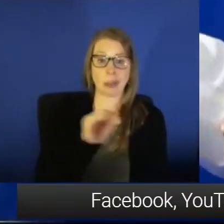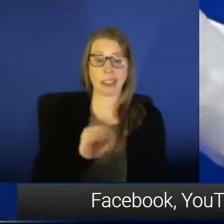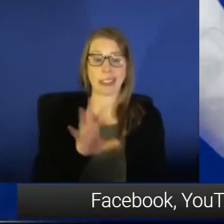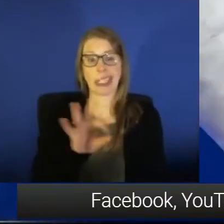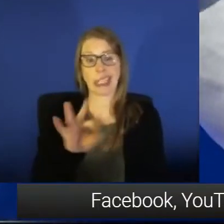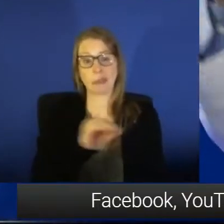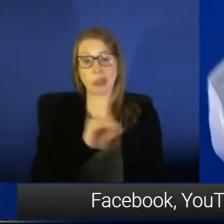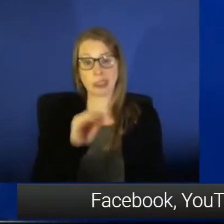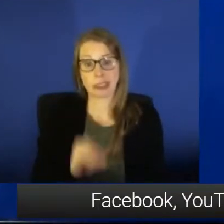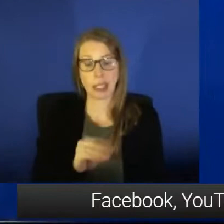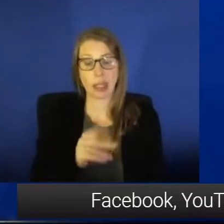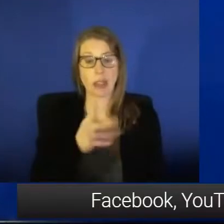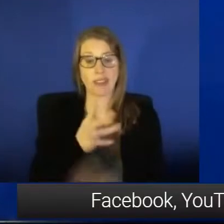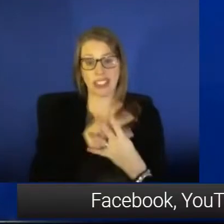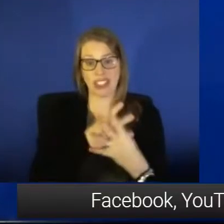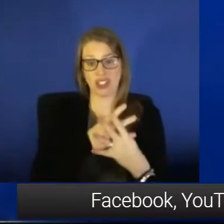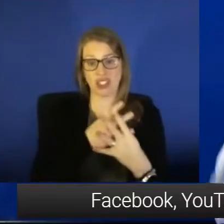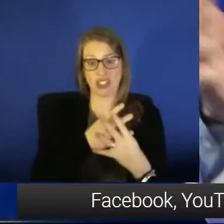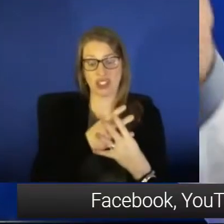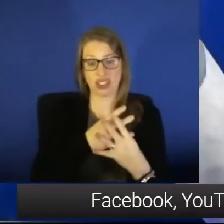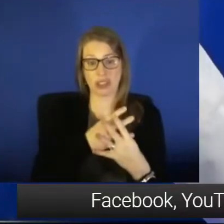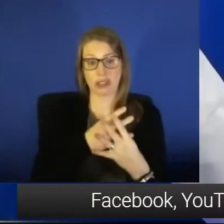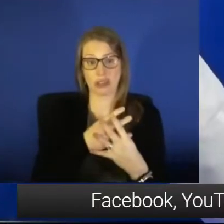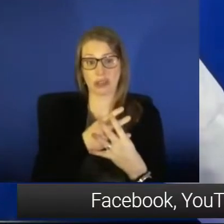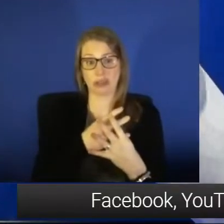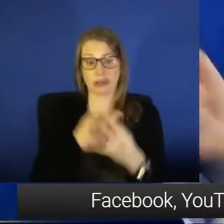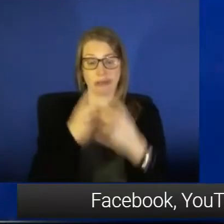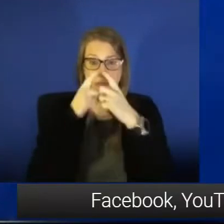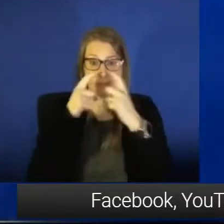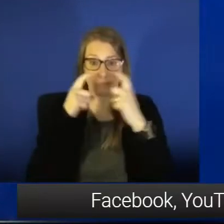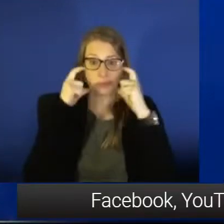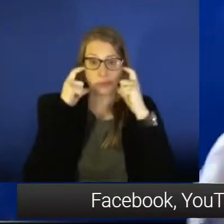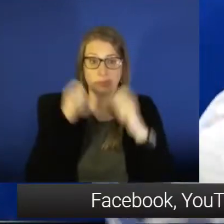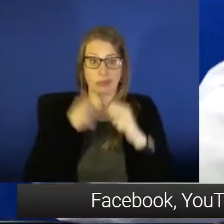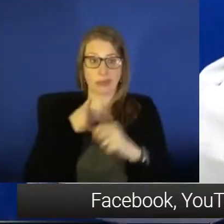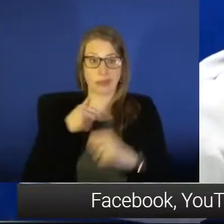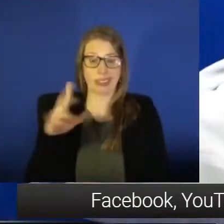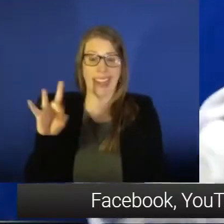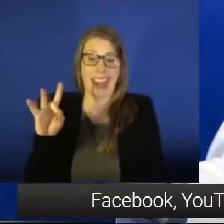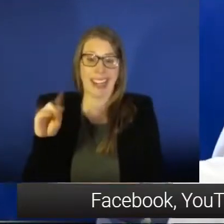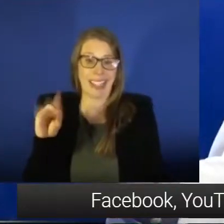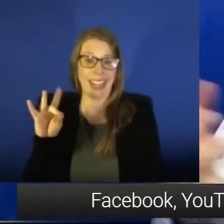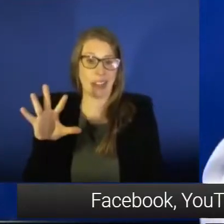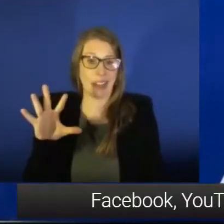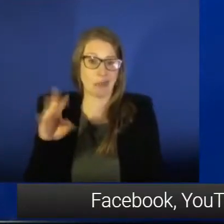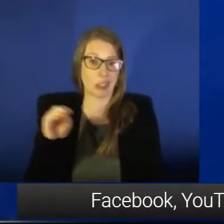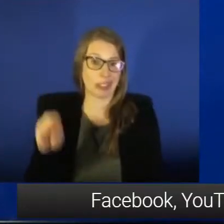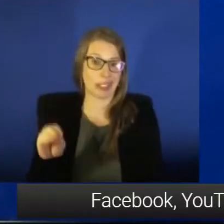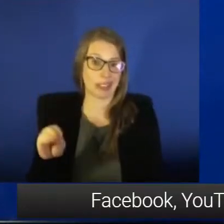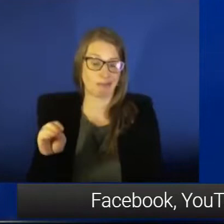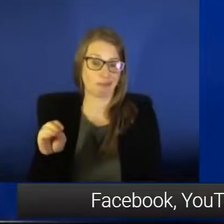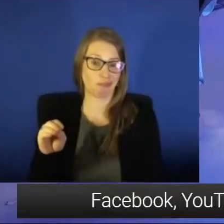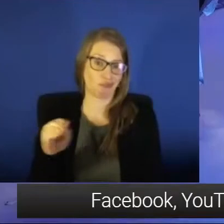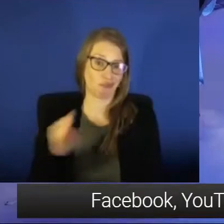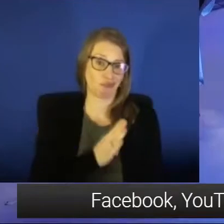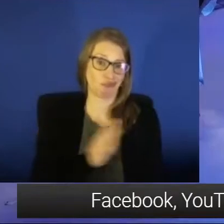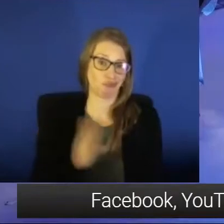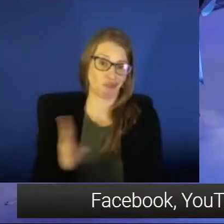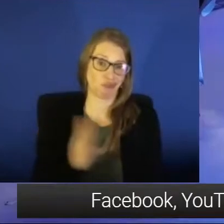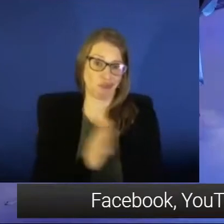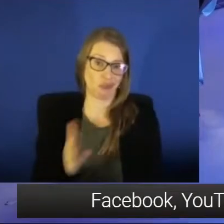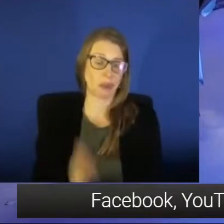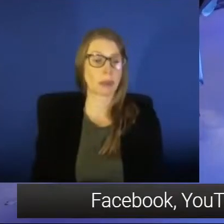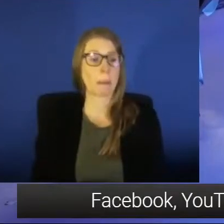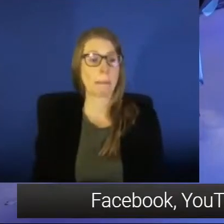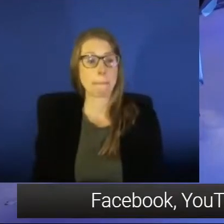are filtered in a standard fit mask, like the ones I wore down here, 80 or 85%. And so it's a big deal. And how well it fits. And in